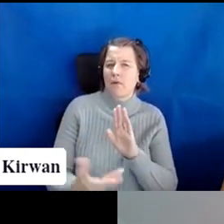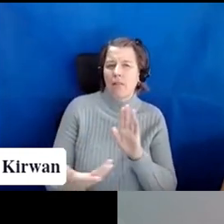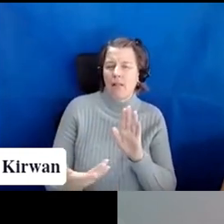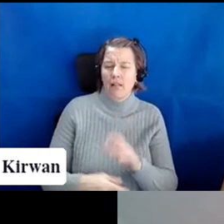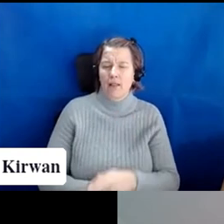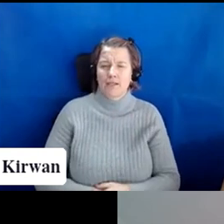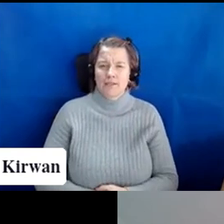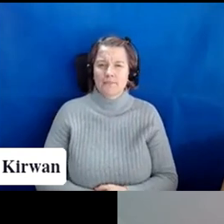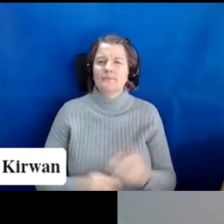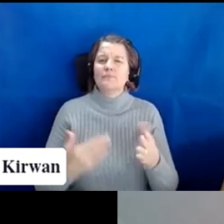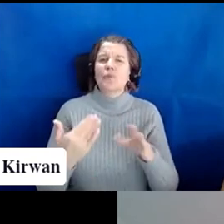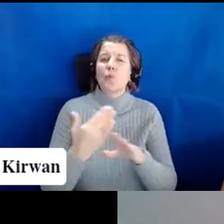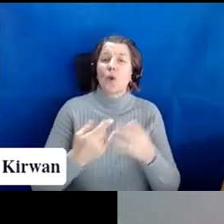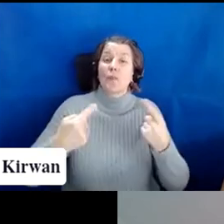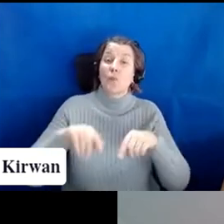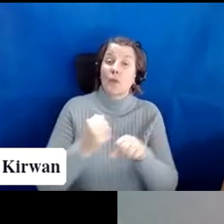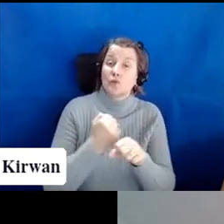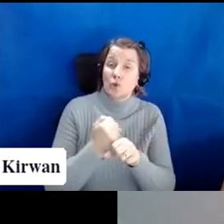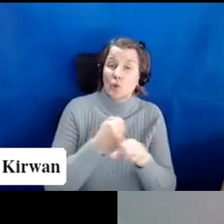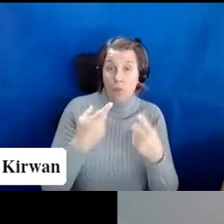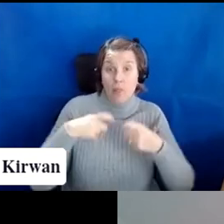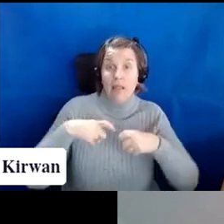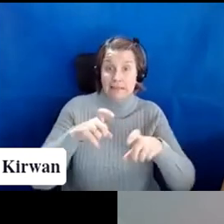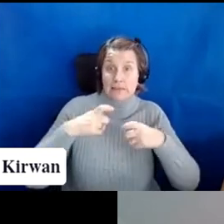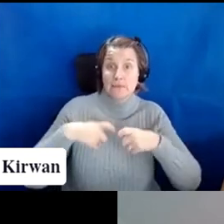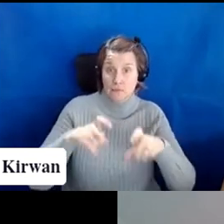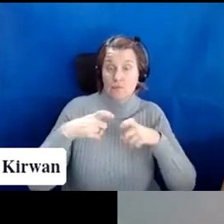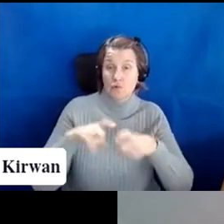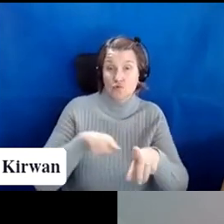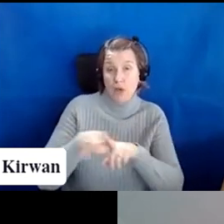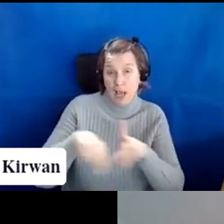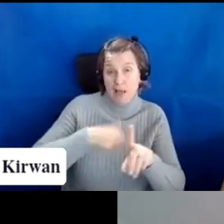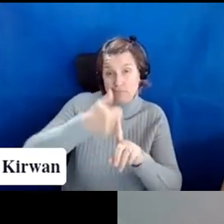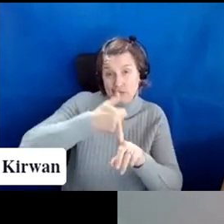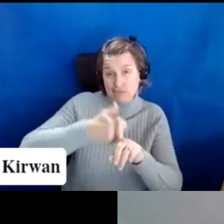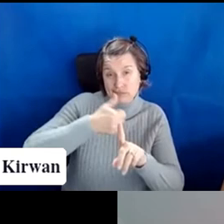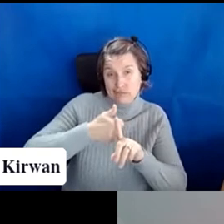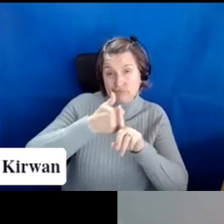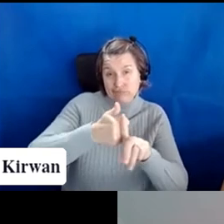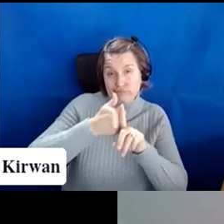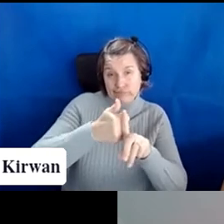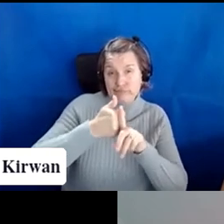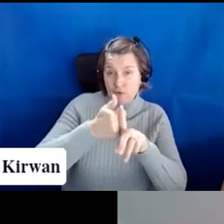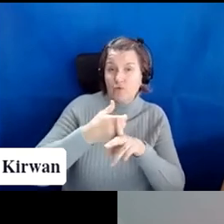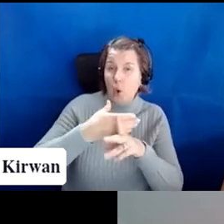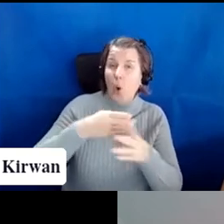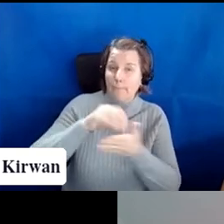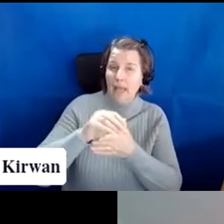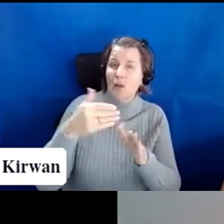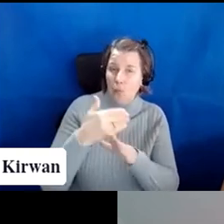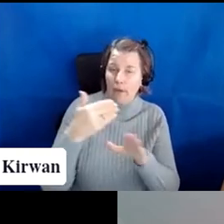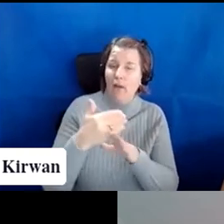in terms of the work that we're doing, and we'll continue to kind of advocate for this, for paid work